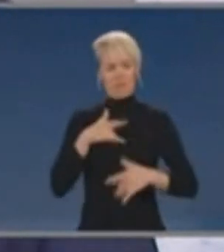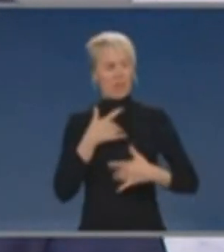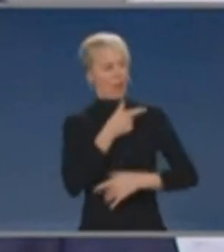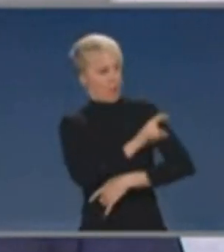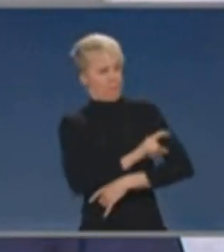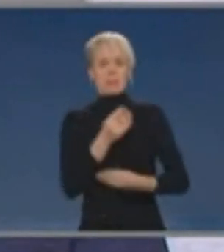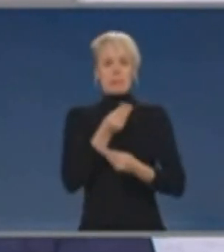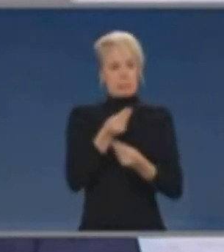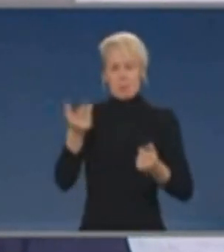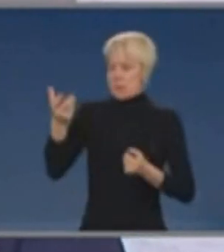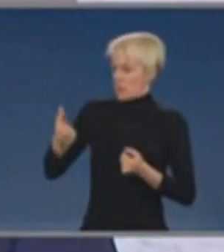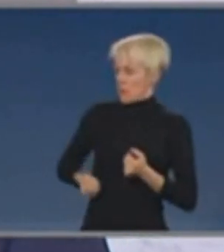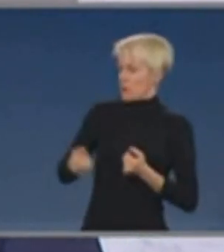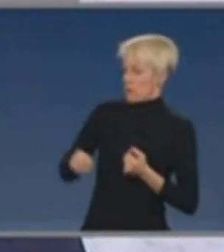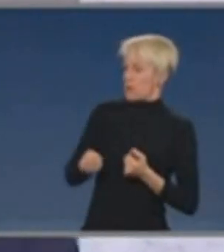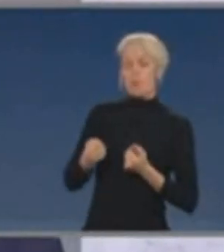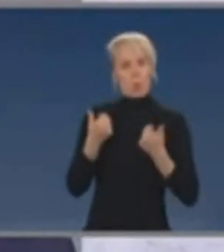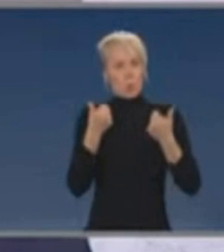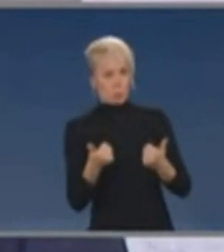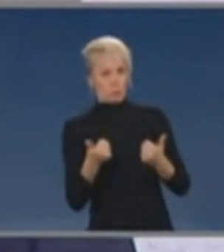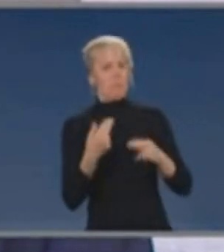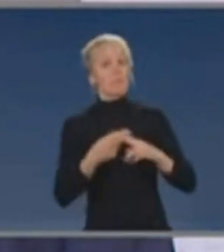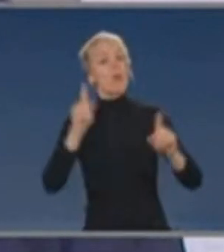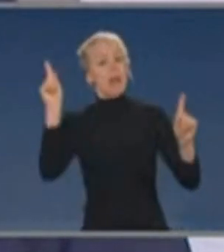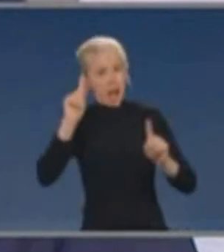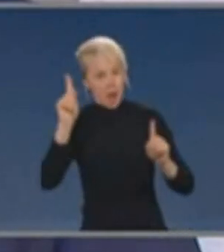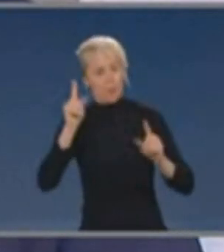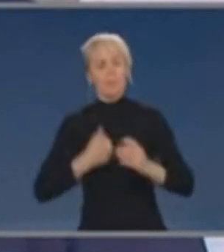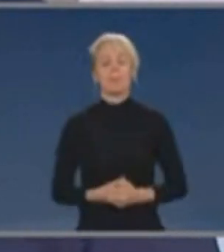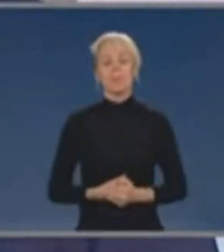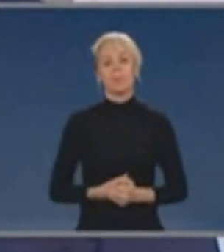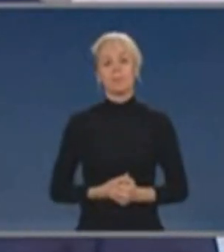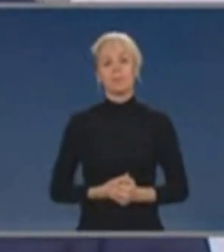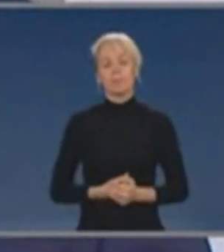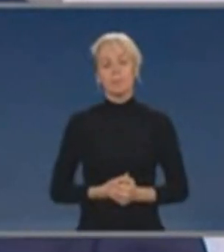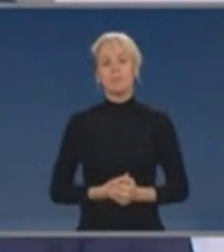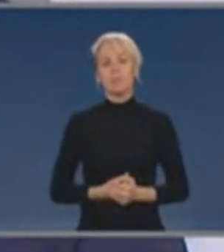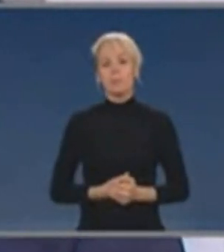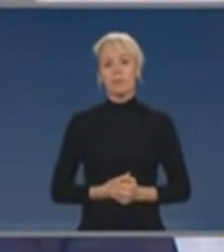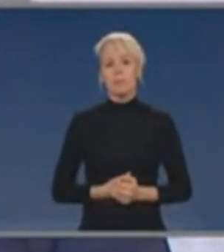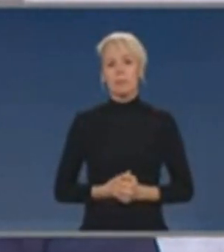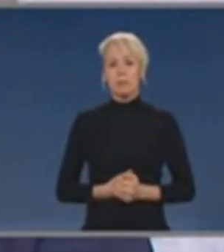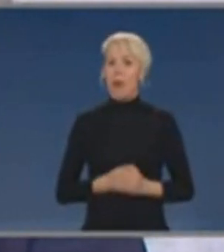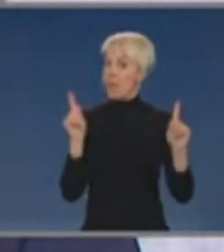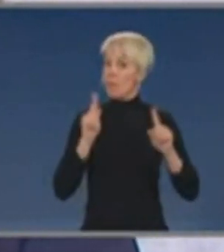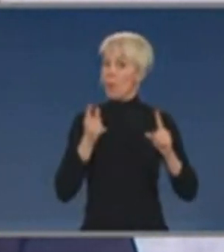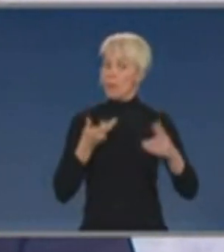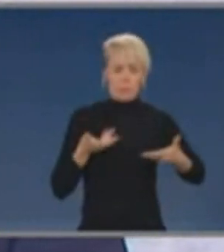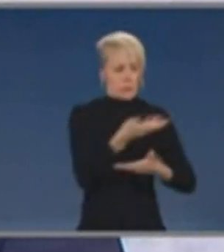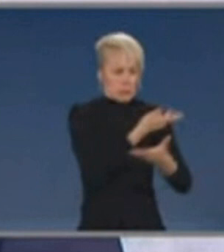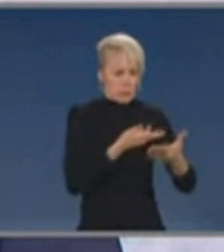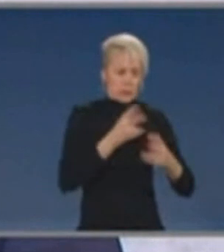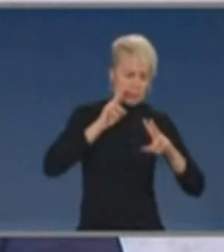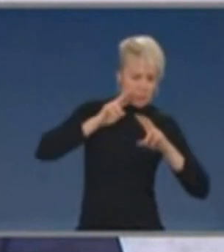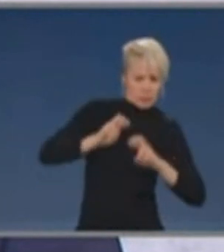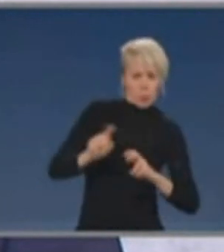space to work within during this period of uncertainty. And in the same way, we work to put those things in place. We're working to look